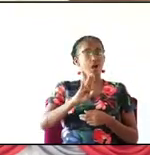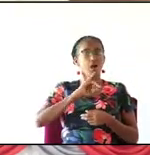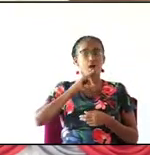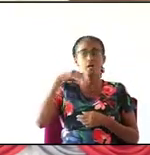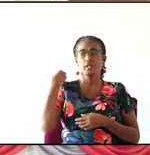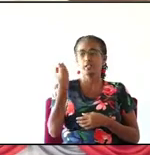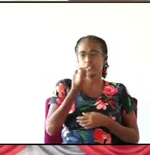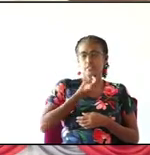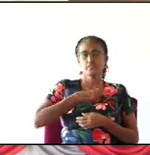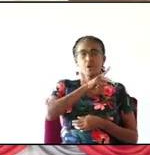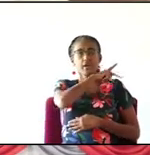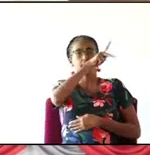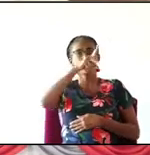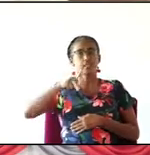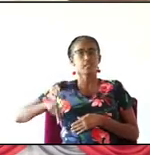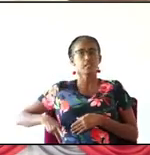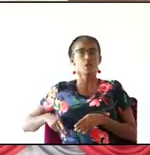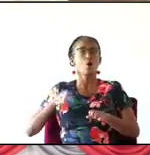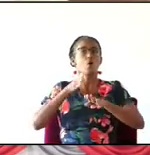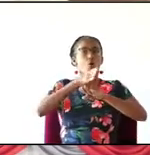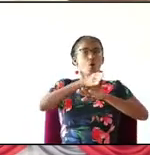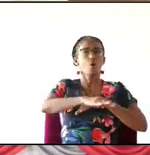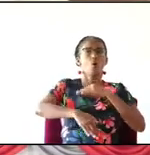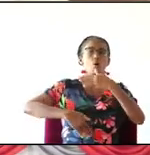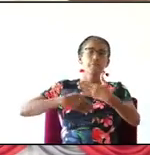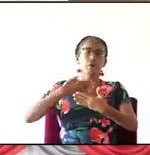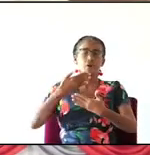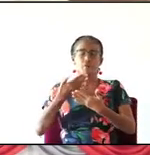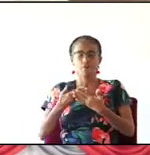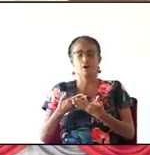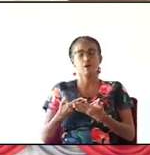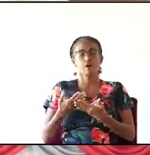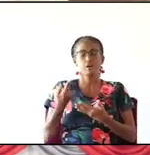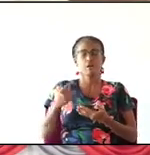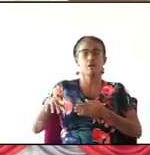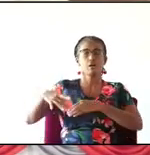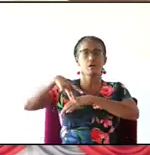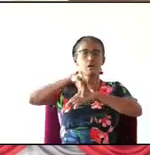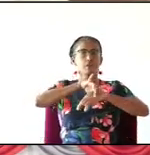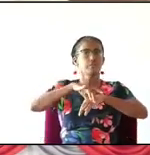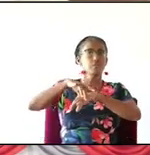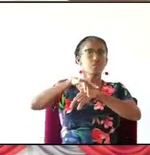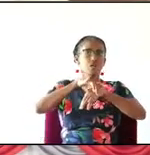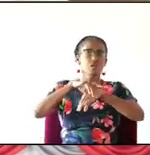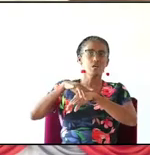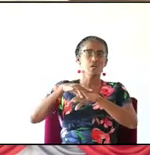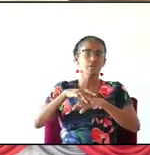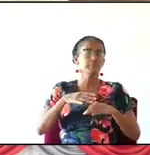Oh,